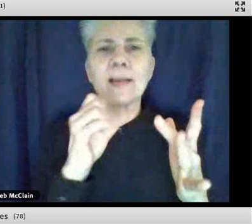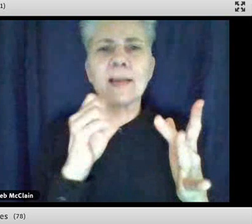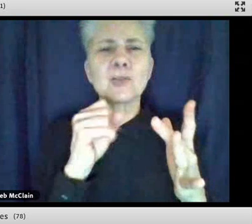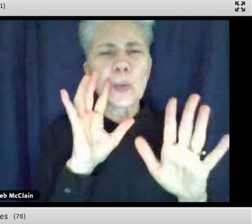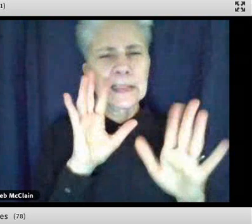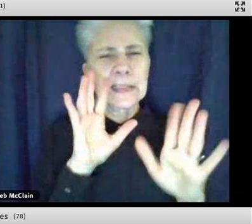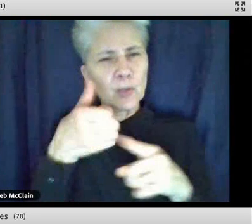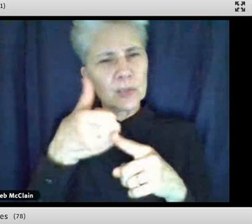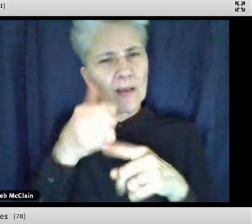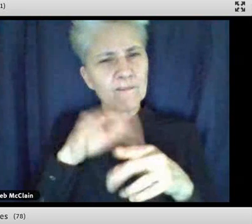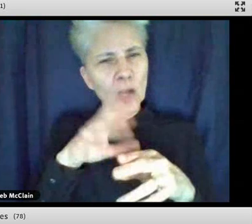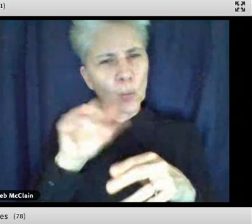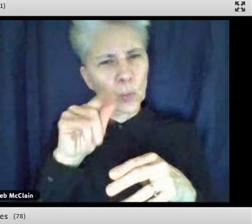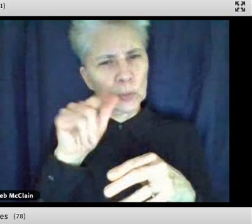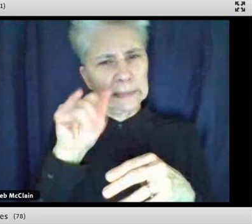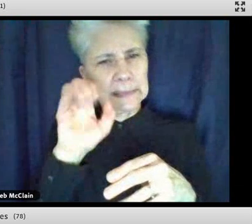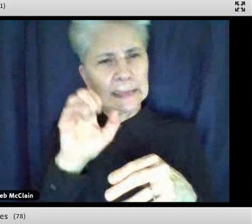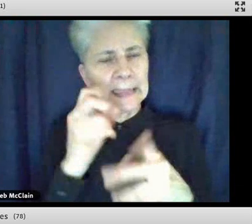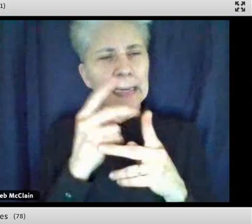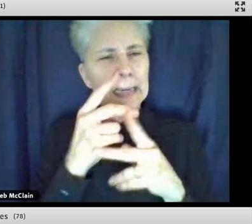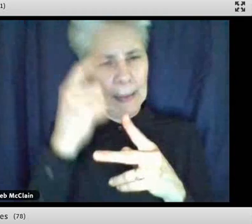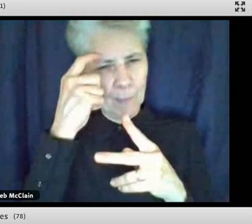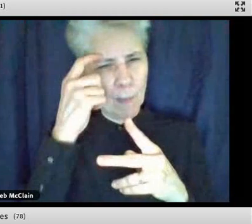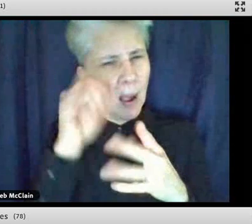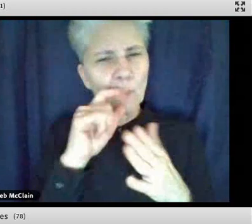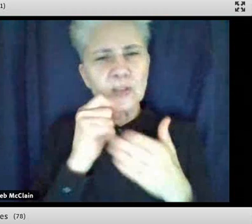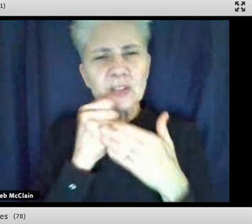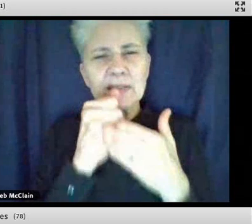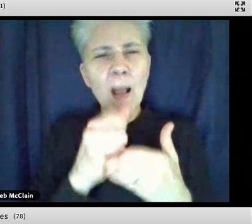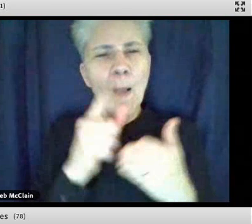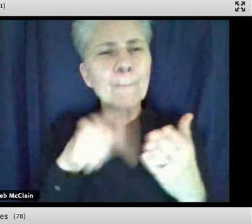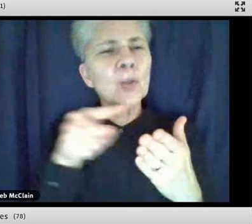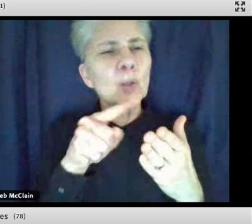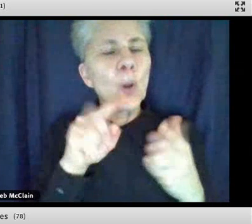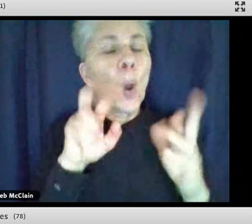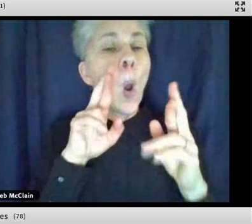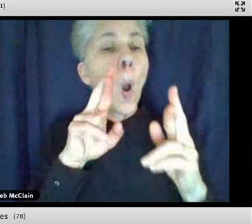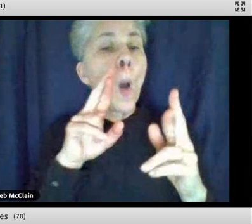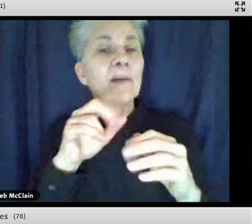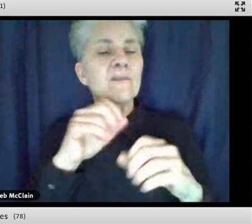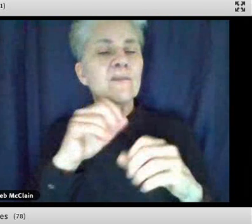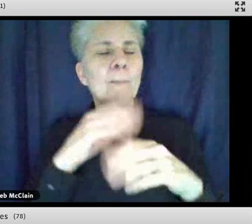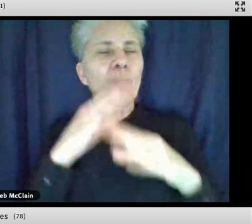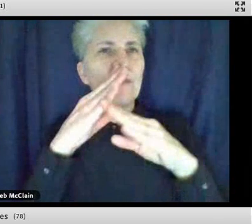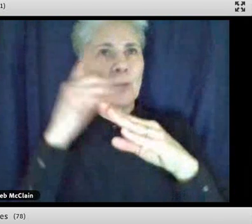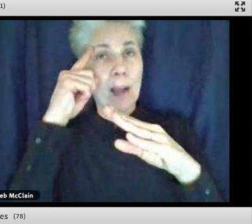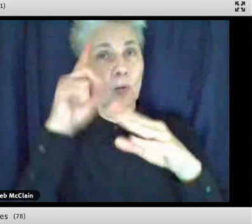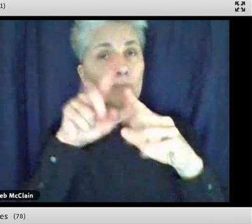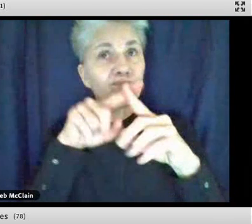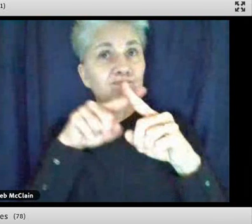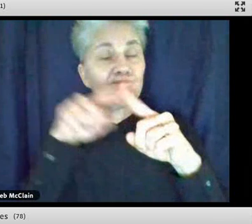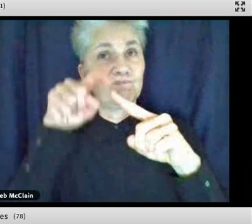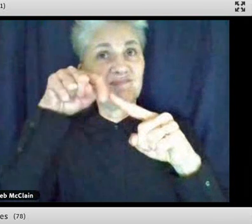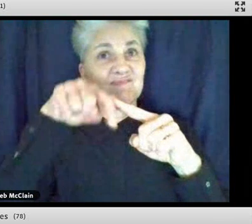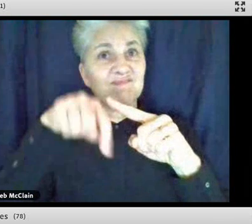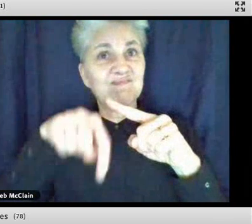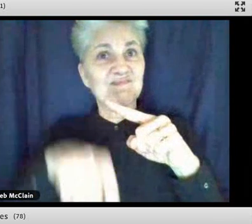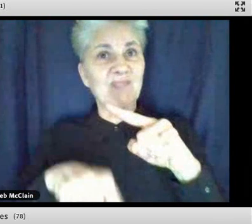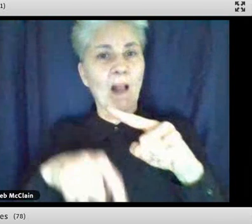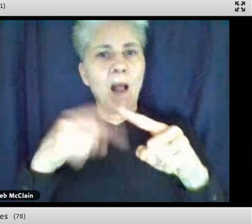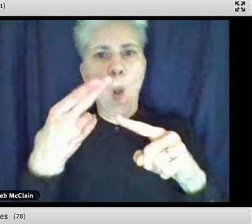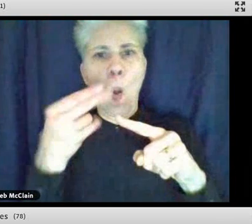in a routine and keep your mind, and this is just going to help you hopefully from keeping your mind wandering down kind of this dark hole, right? You've